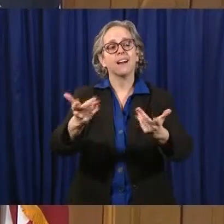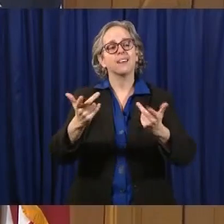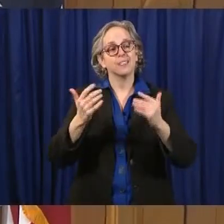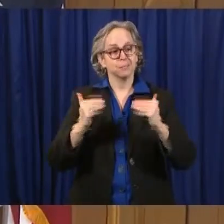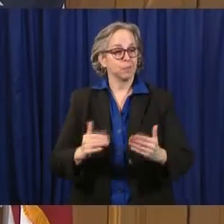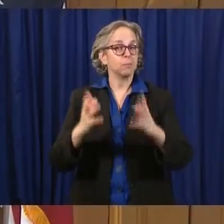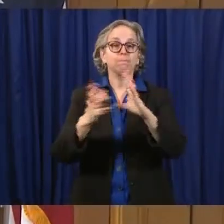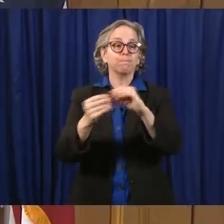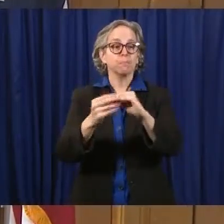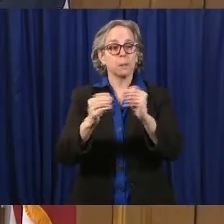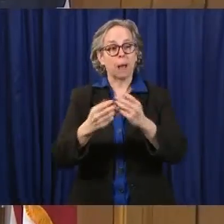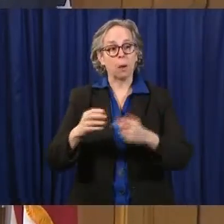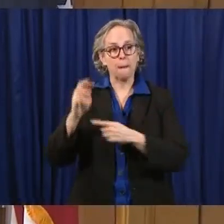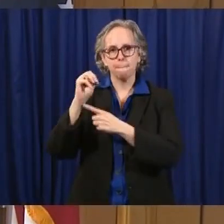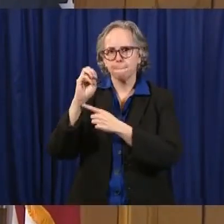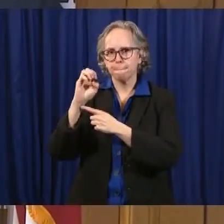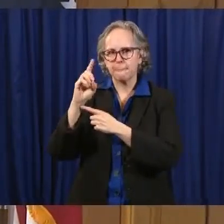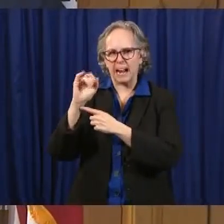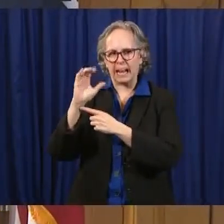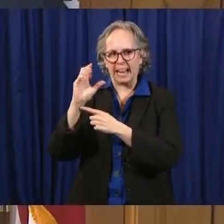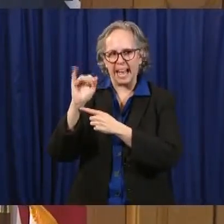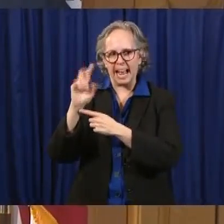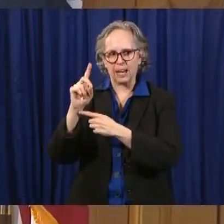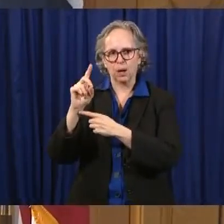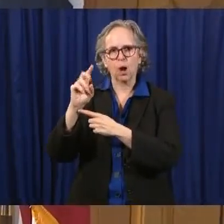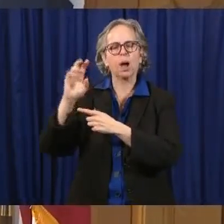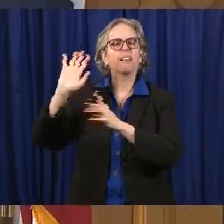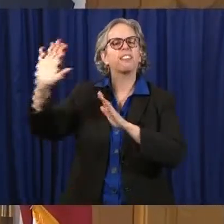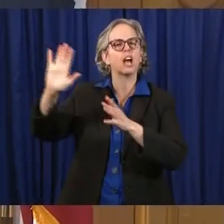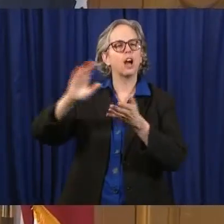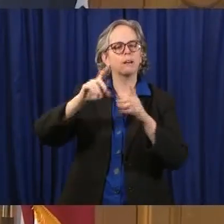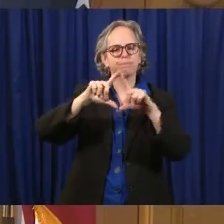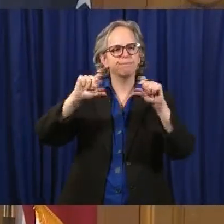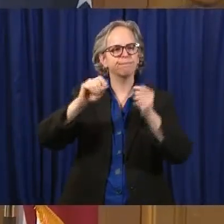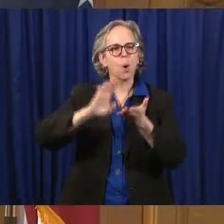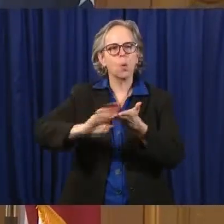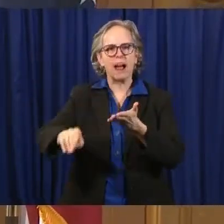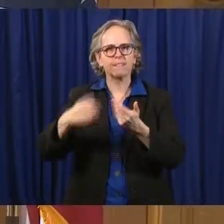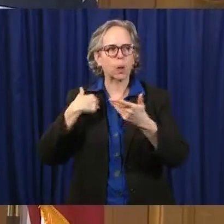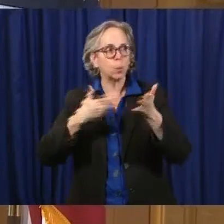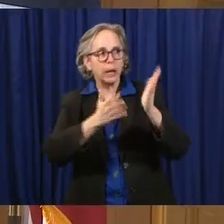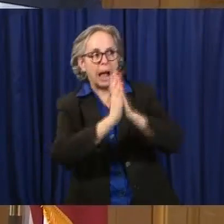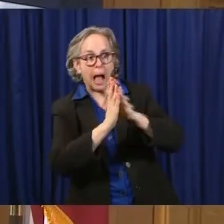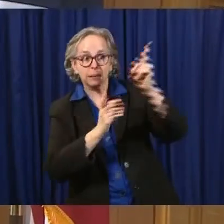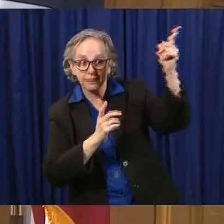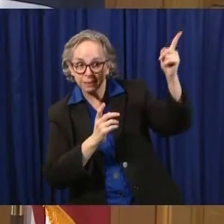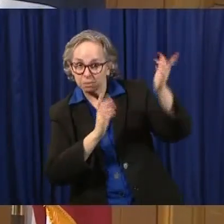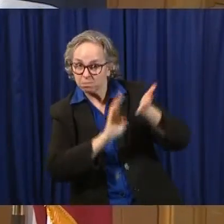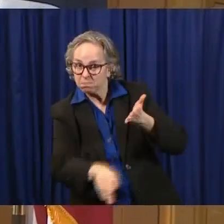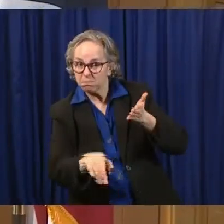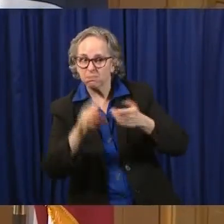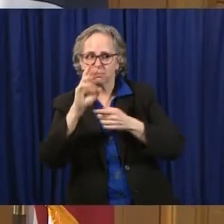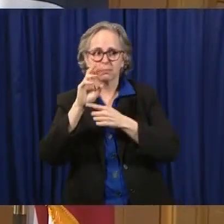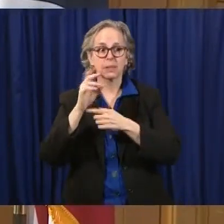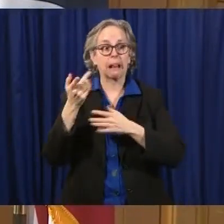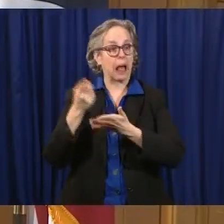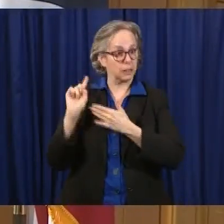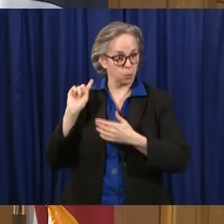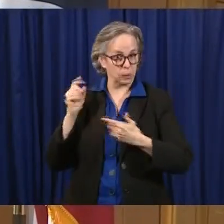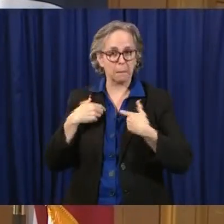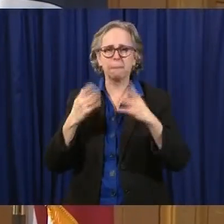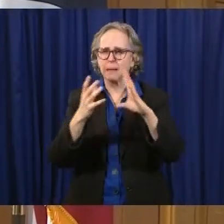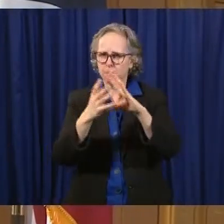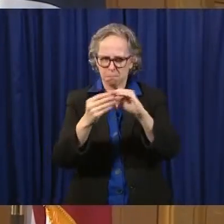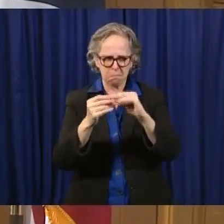Last week I told you about some of the emergency measures that the Ohio Department of Medicaid has taken to help increase access